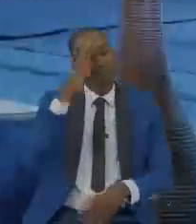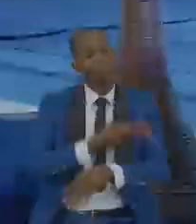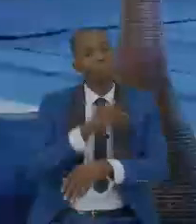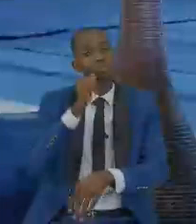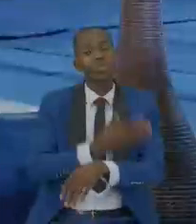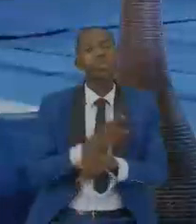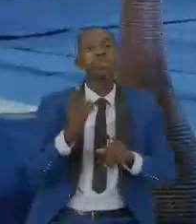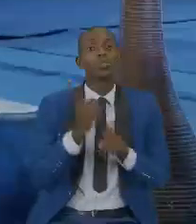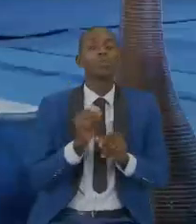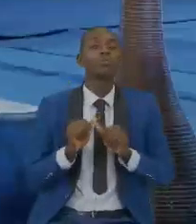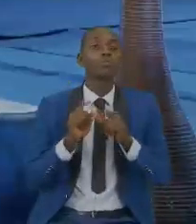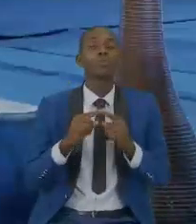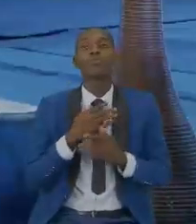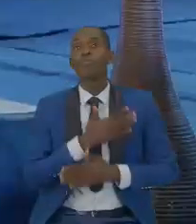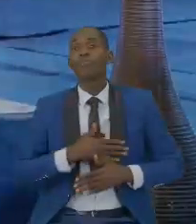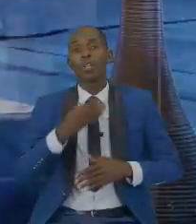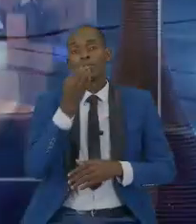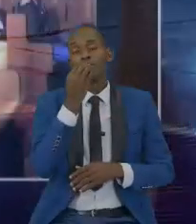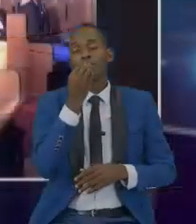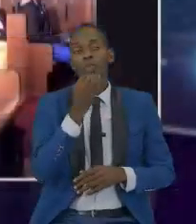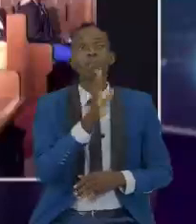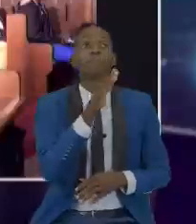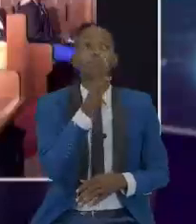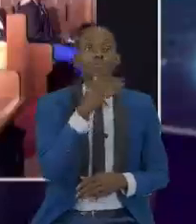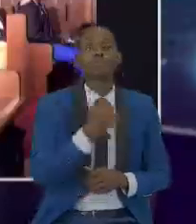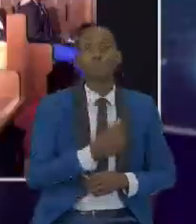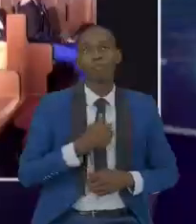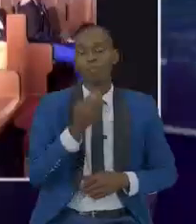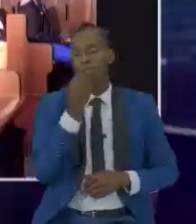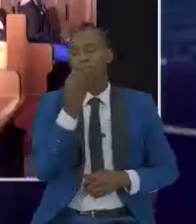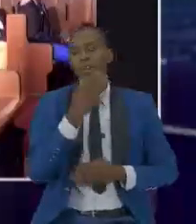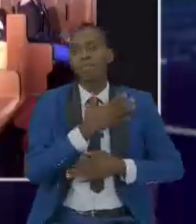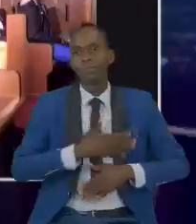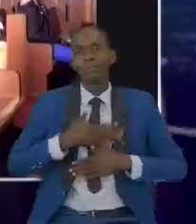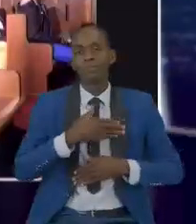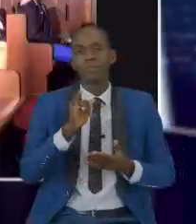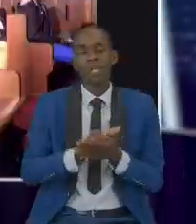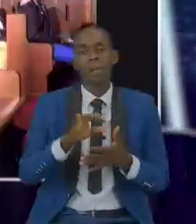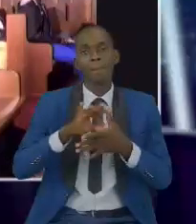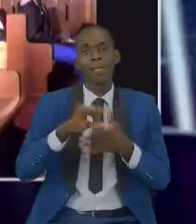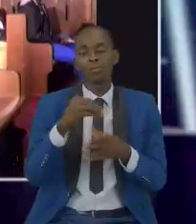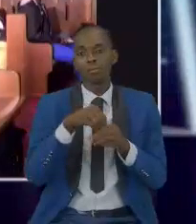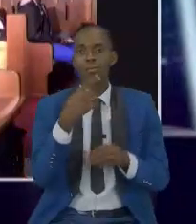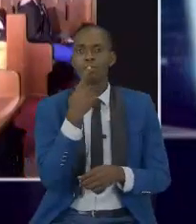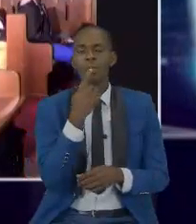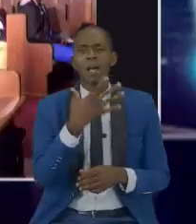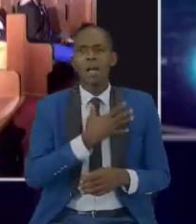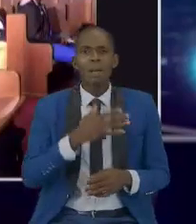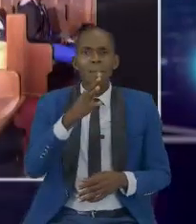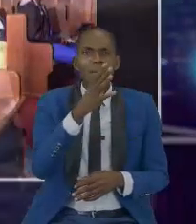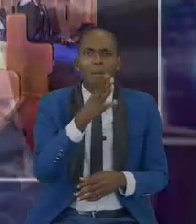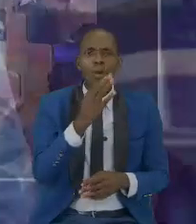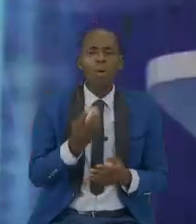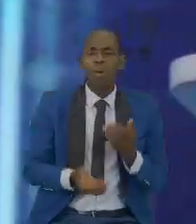say, mommy, I am sorry, I am sorry. And you kept on chewing the meat. And while mommy was almost in